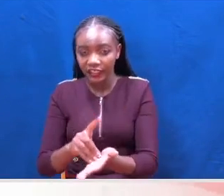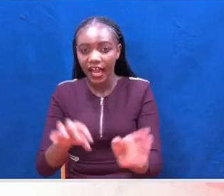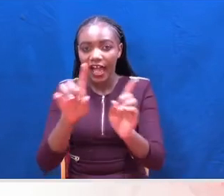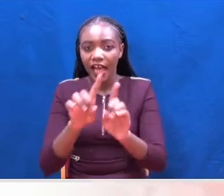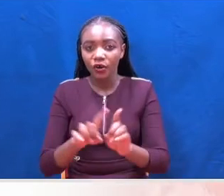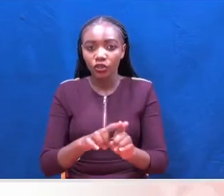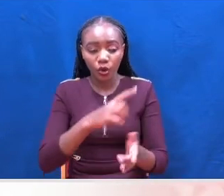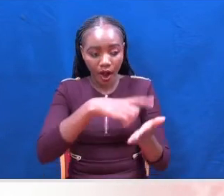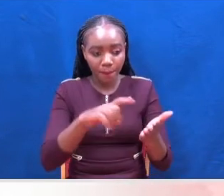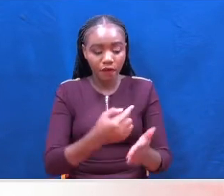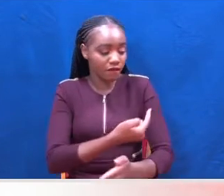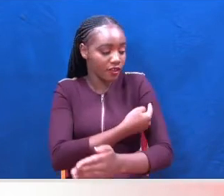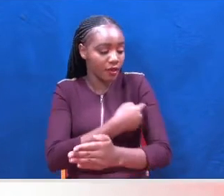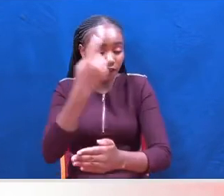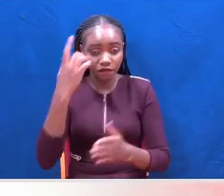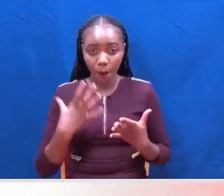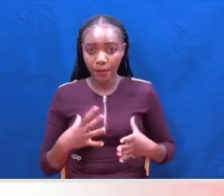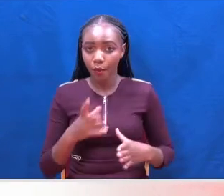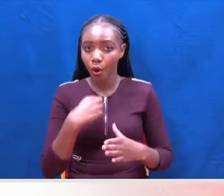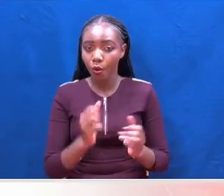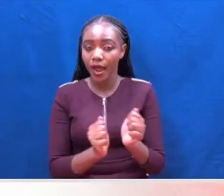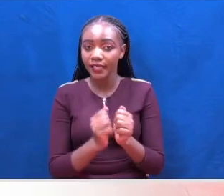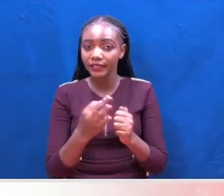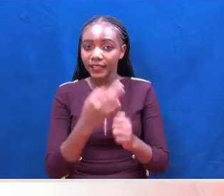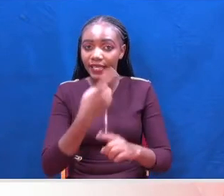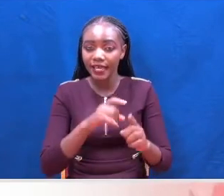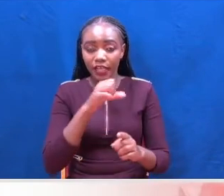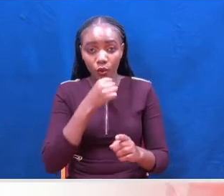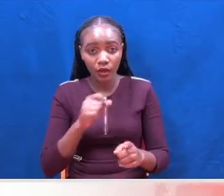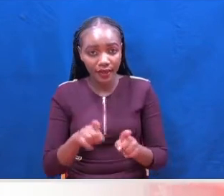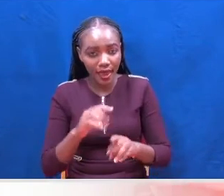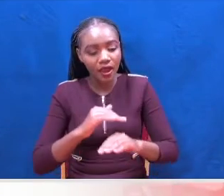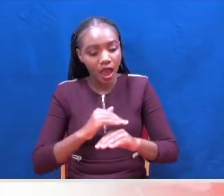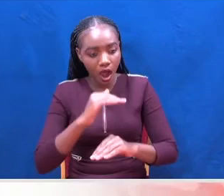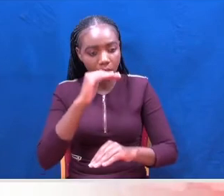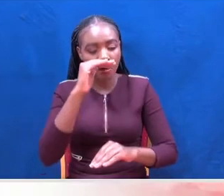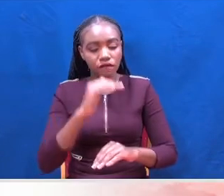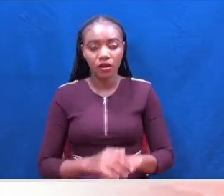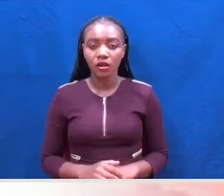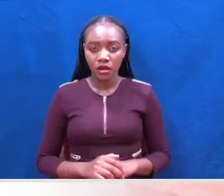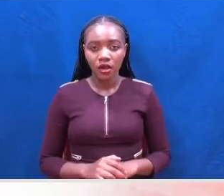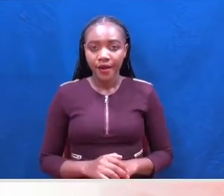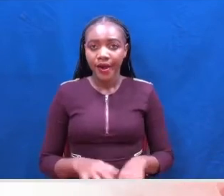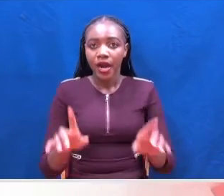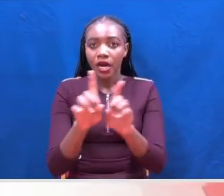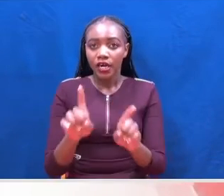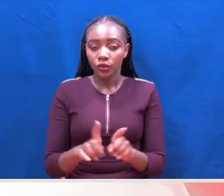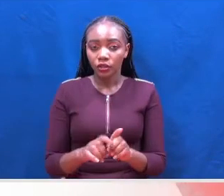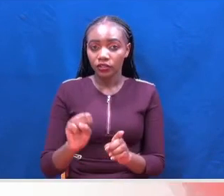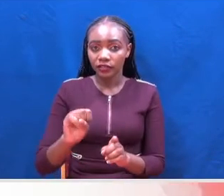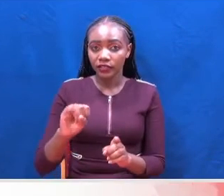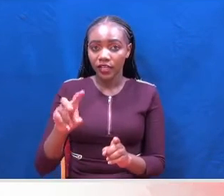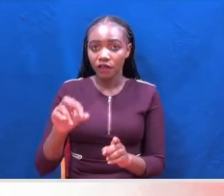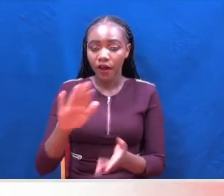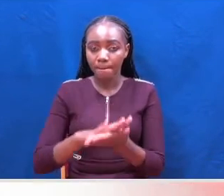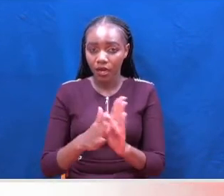the vaccine for adults 18 years and older with a two-dose schedule. The approval putting Sinopharm among